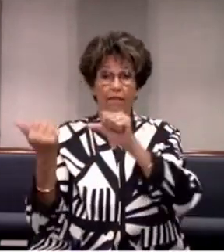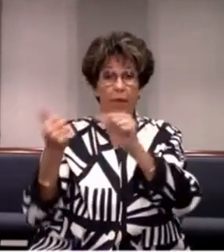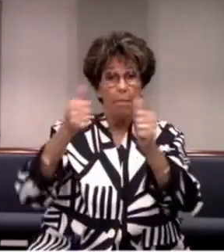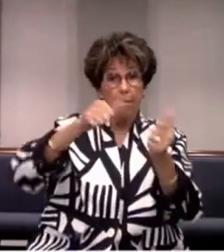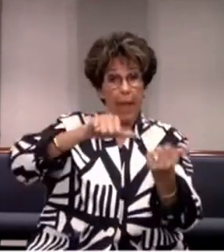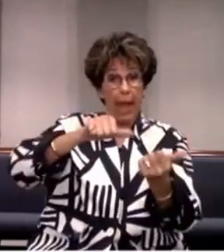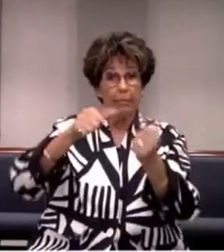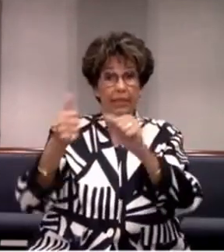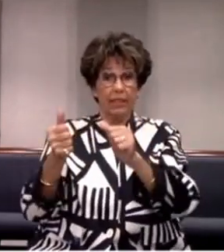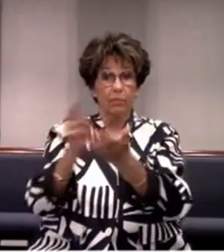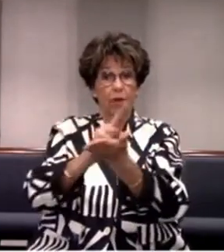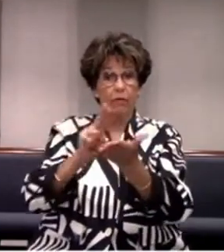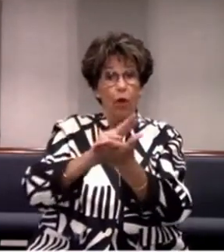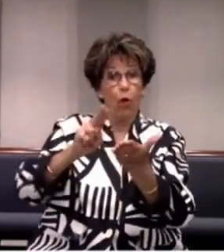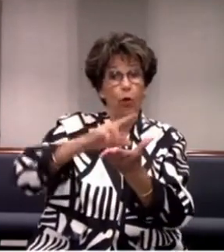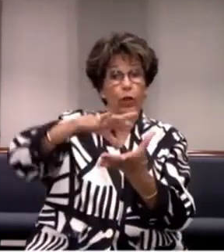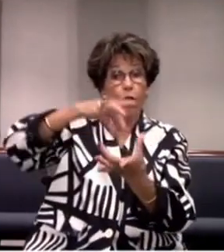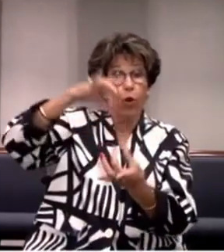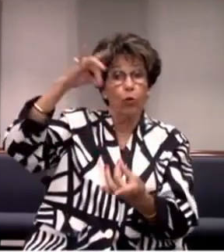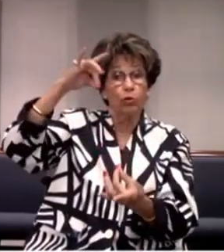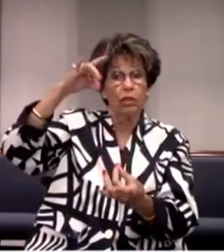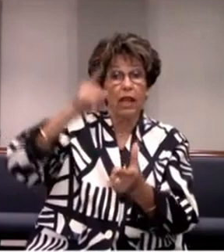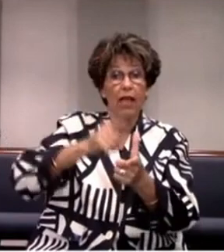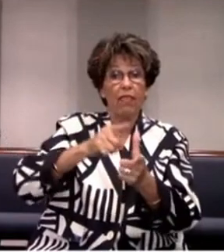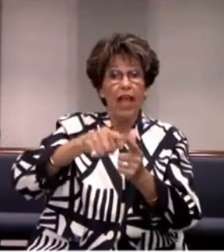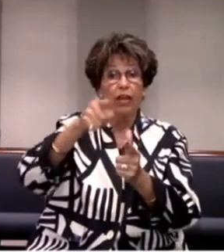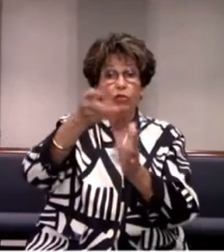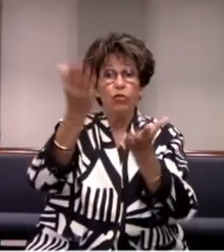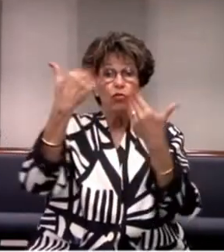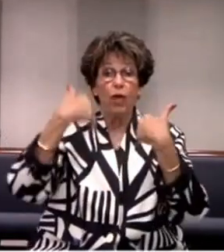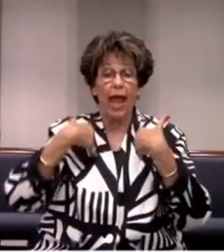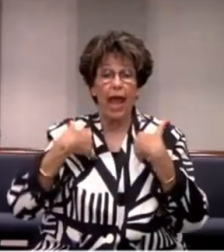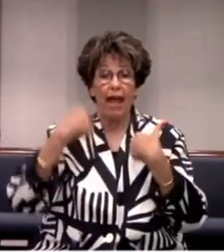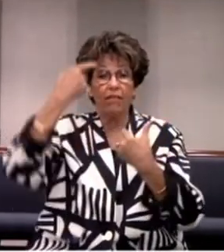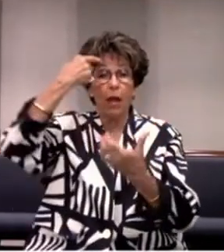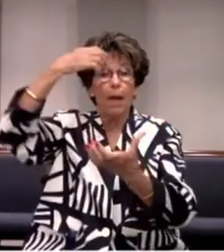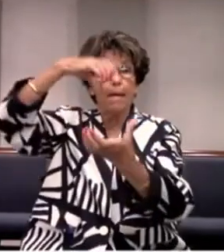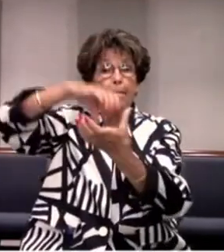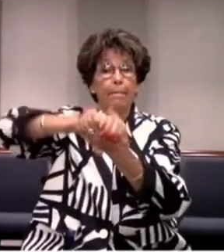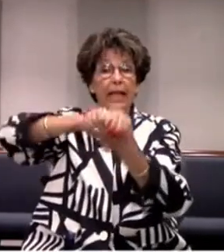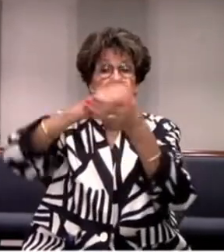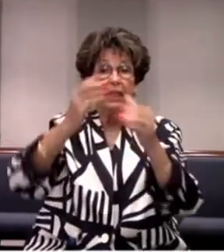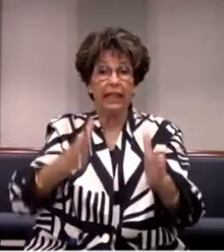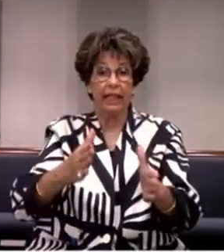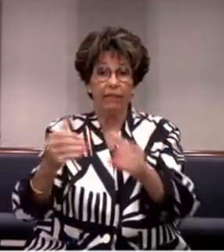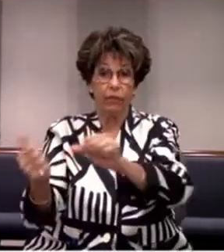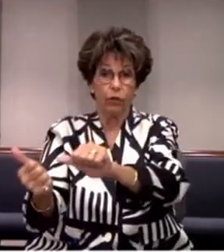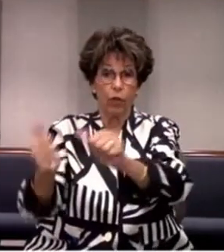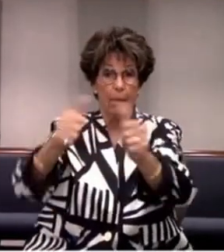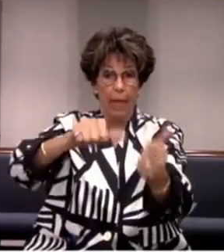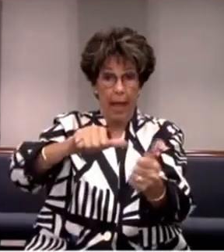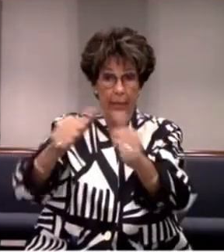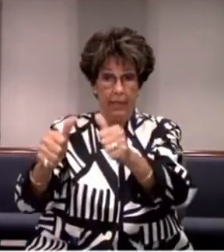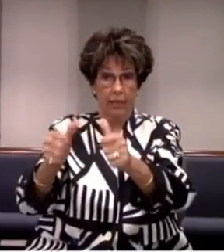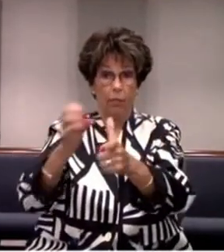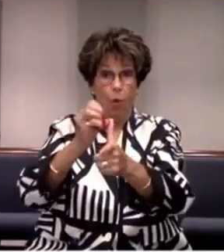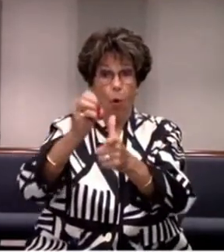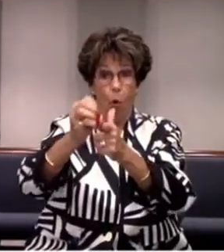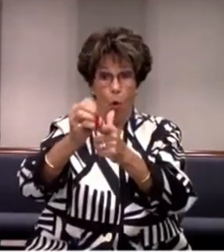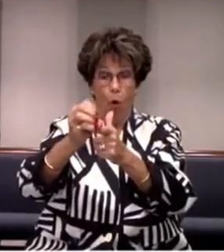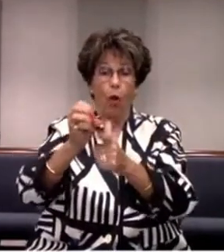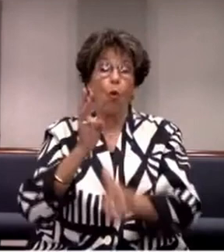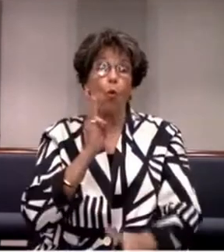the Holy Ghost, and then you have what's called believer's baptism or water